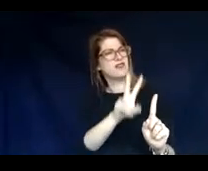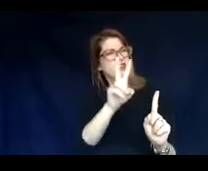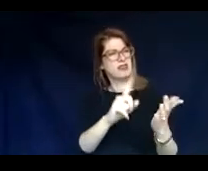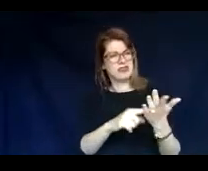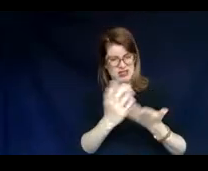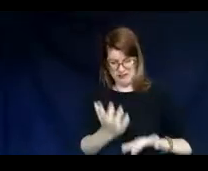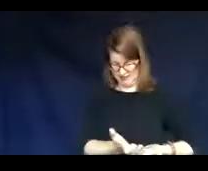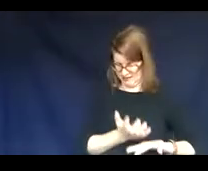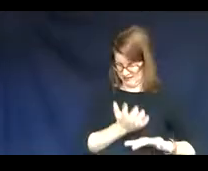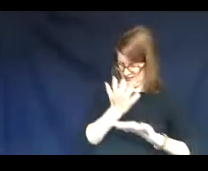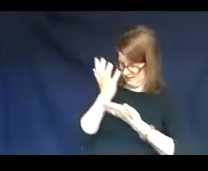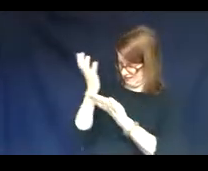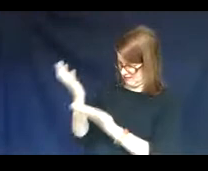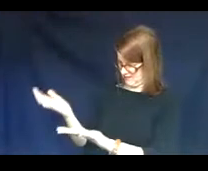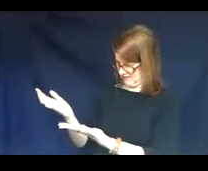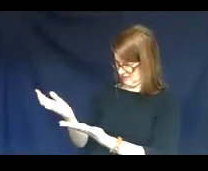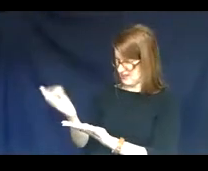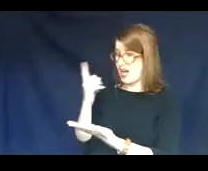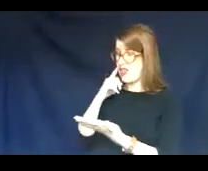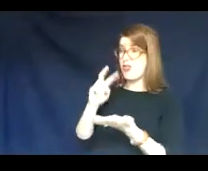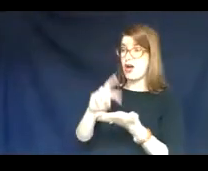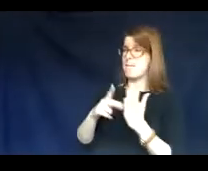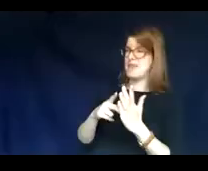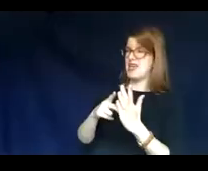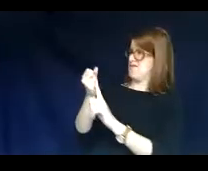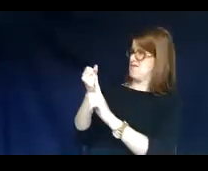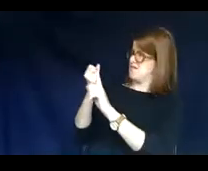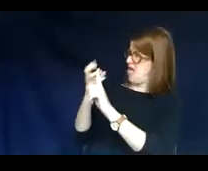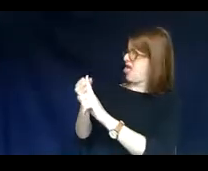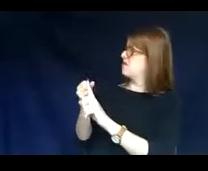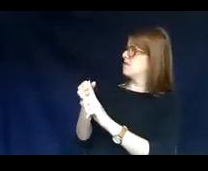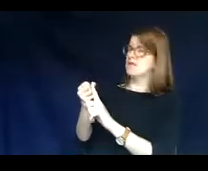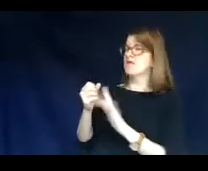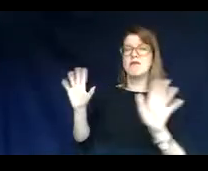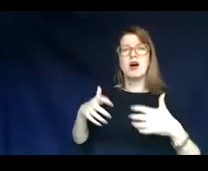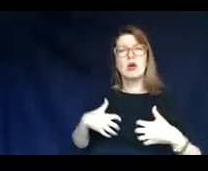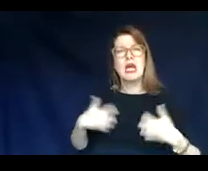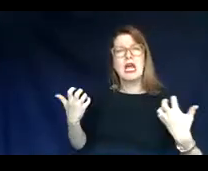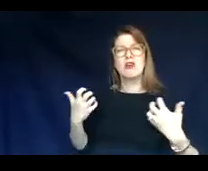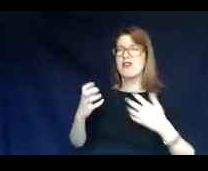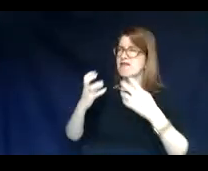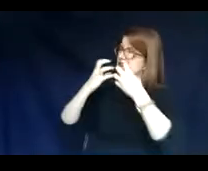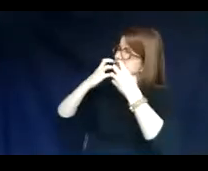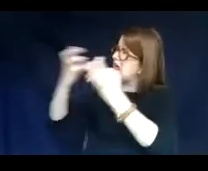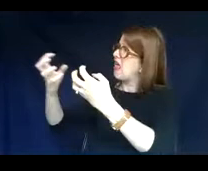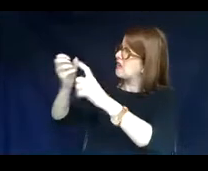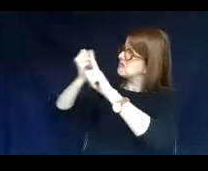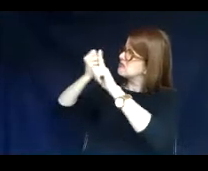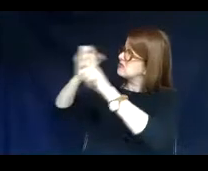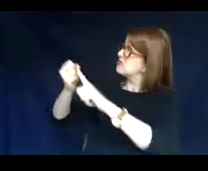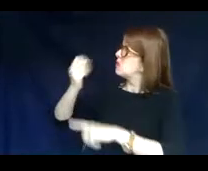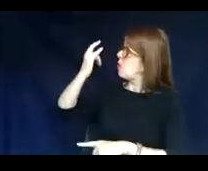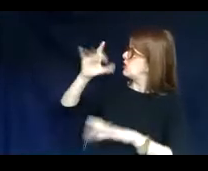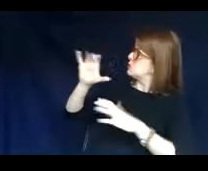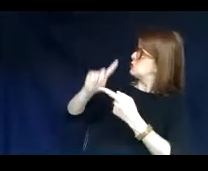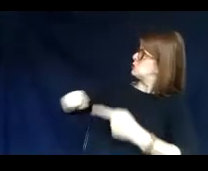of him. I thought of it, lay into him, and I gave it to him. I mean, I was angry. I yelled and screamed, and I said things like, why would you do